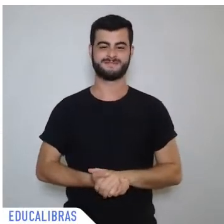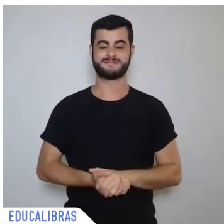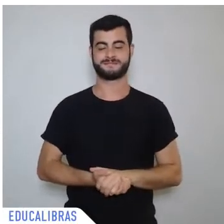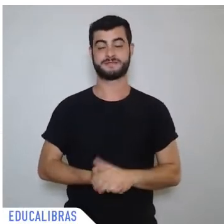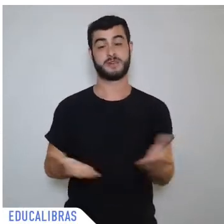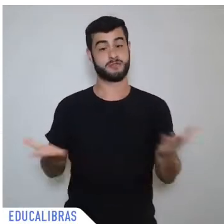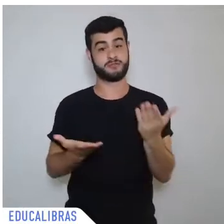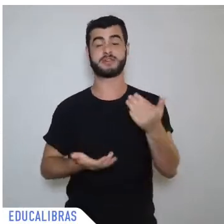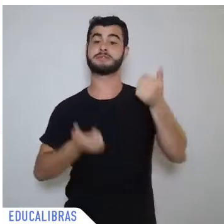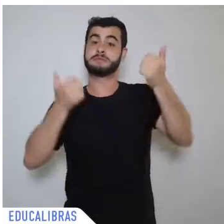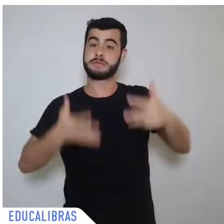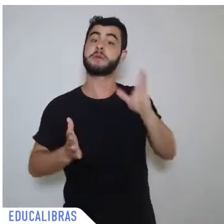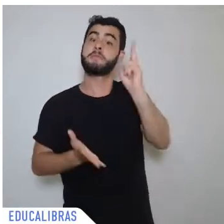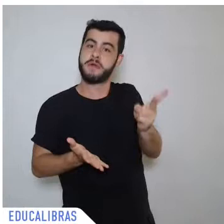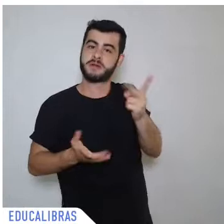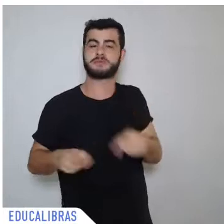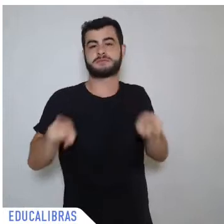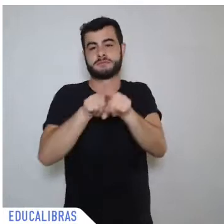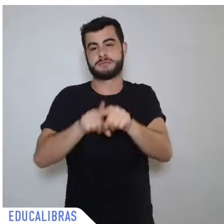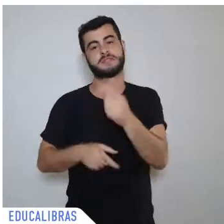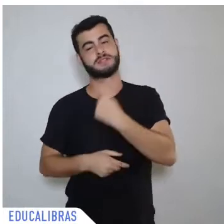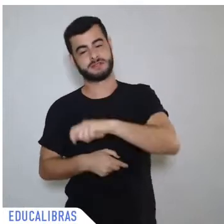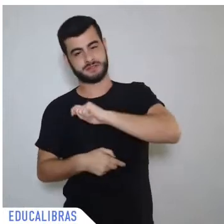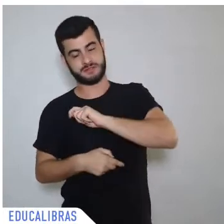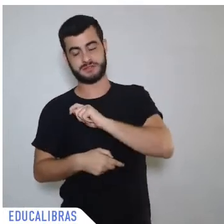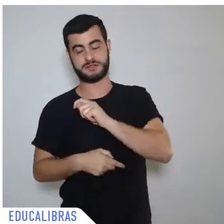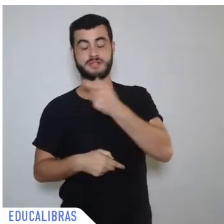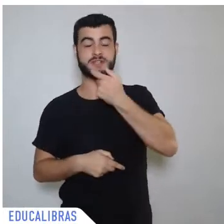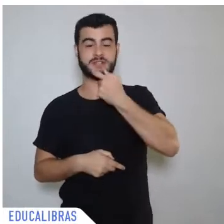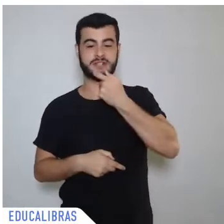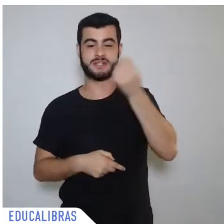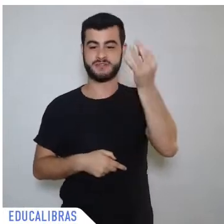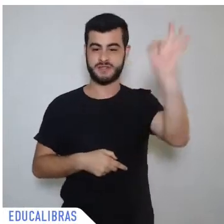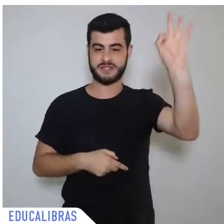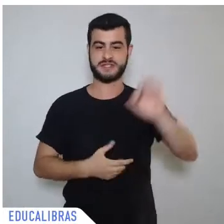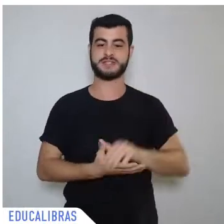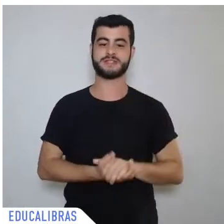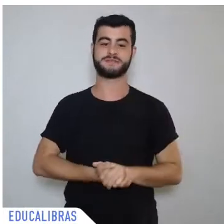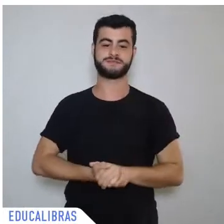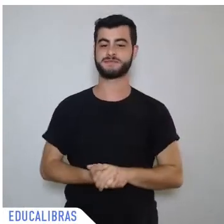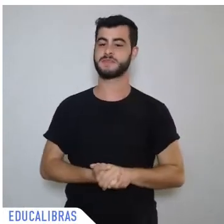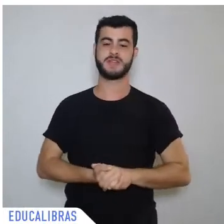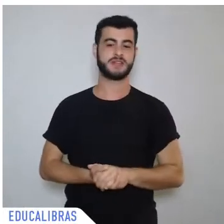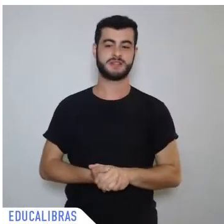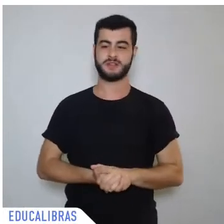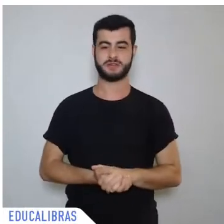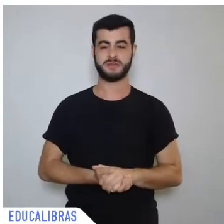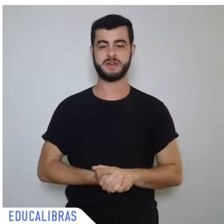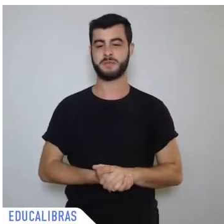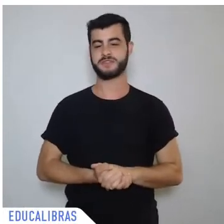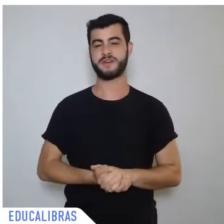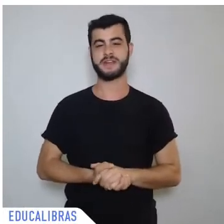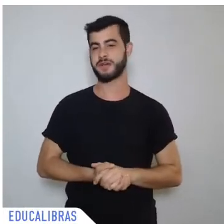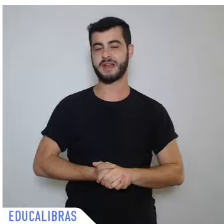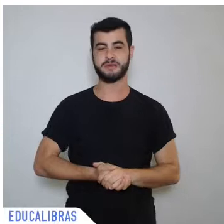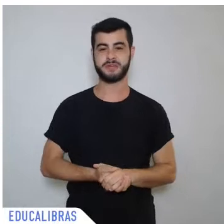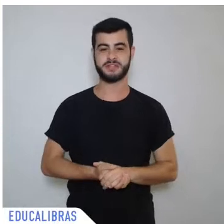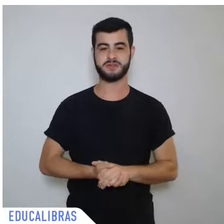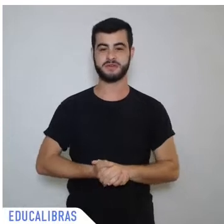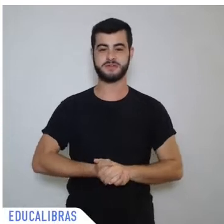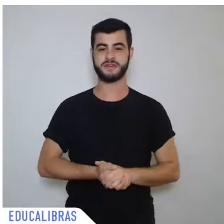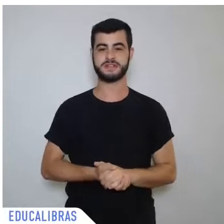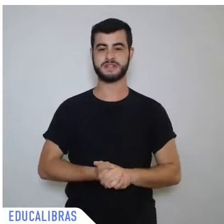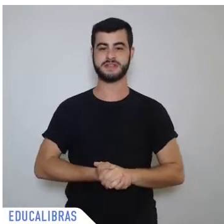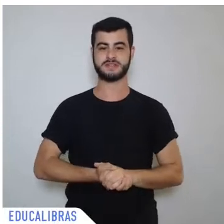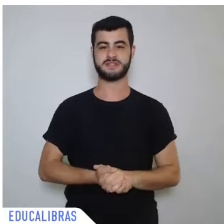ao nosso público que este painel está disponível em português em nosso canal no YouTube. My name is Camila Luz.